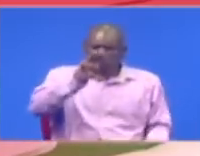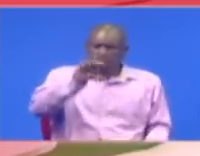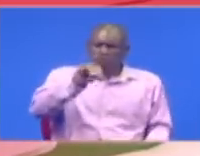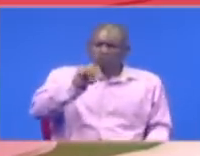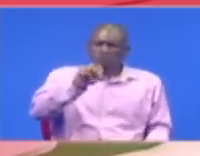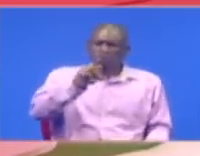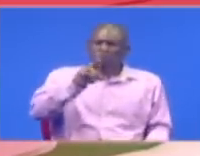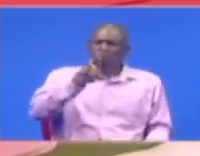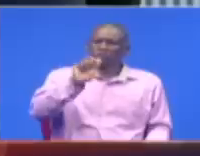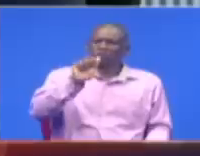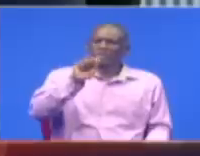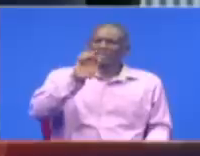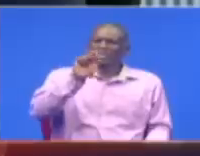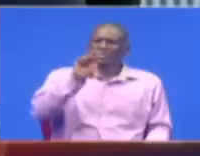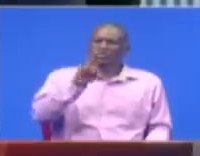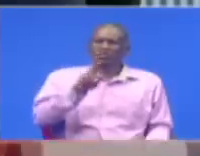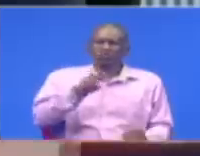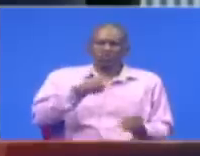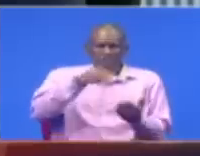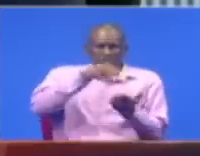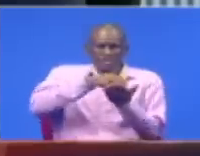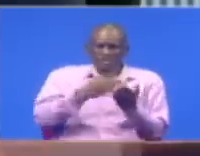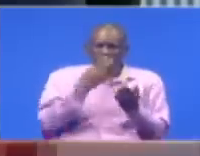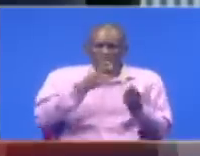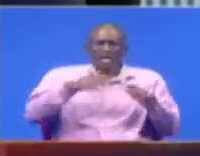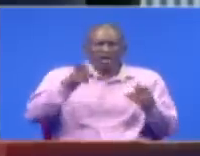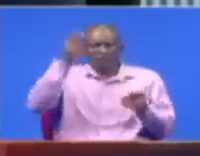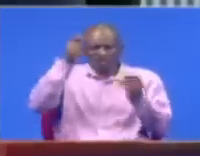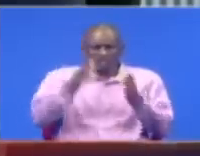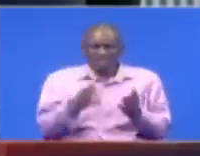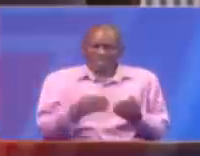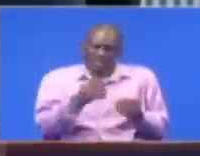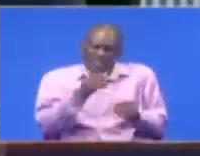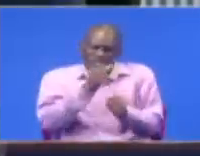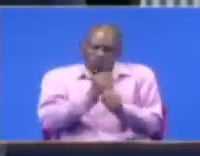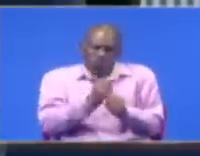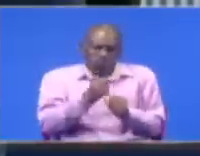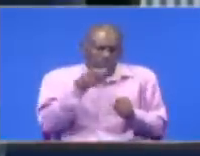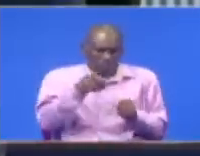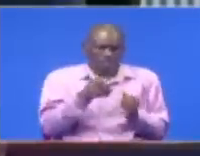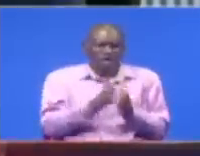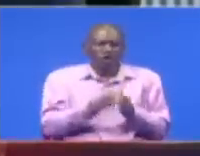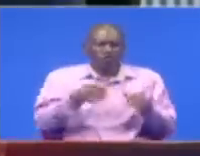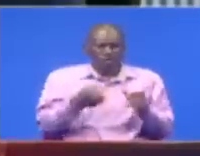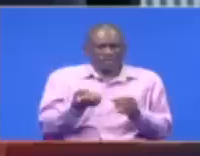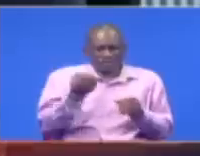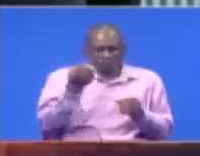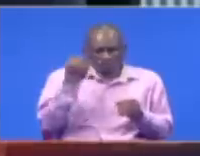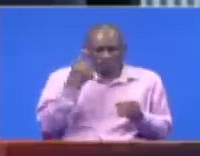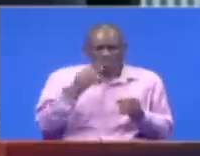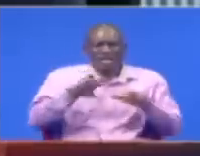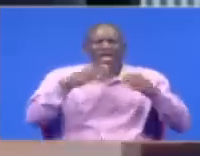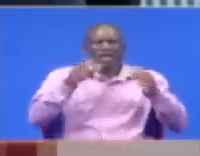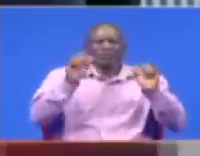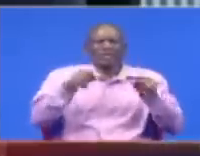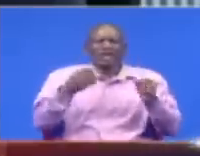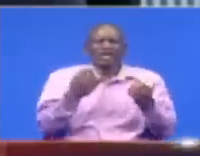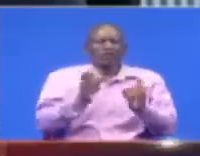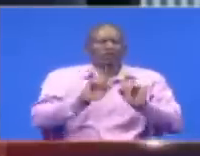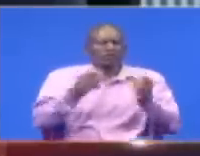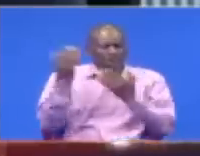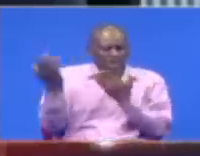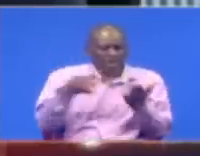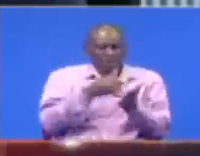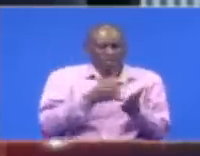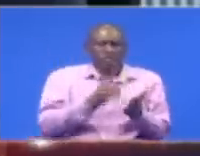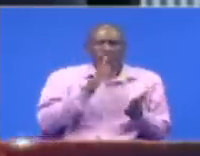see how the judges who could hear it or to come to terms with how we now do not allow it to